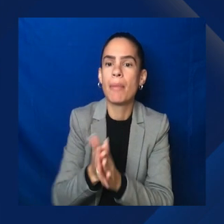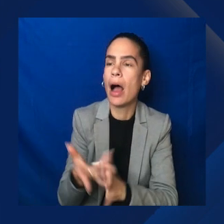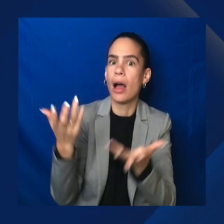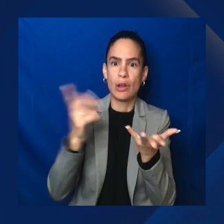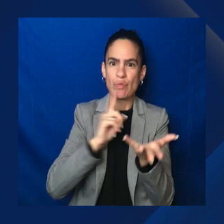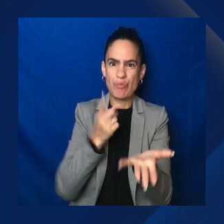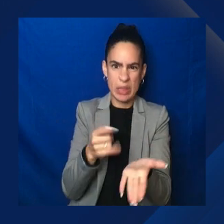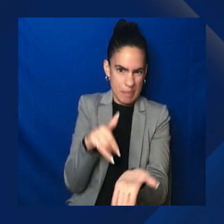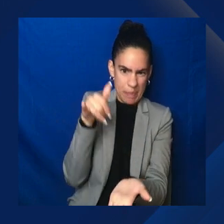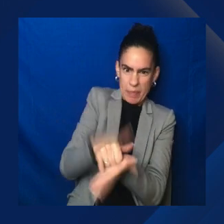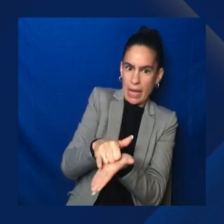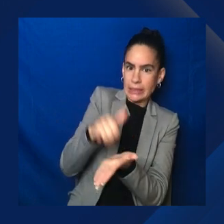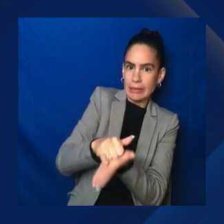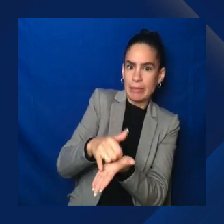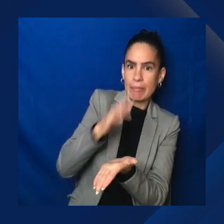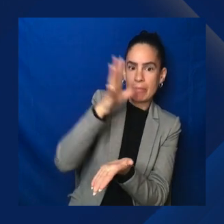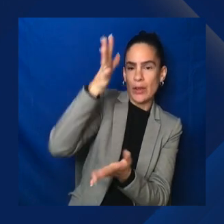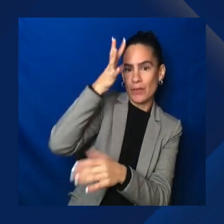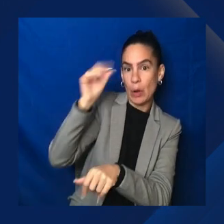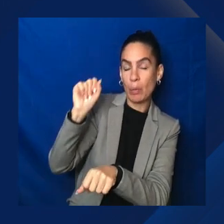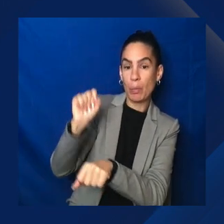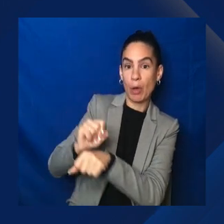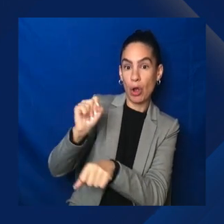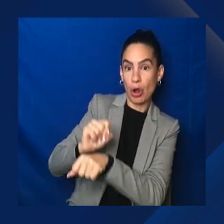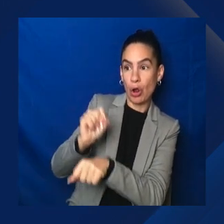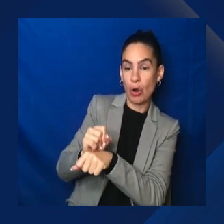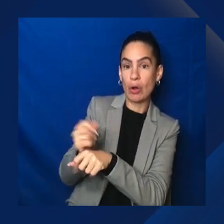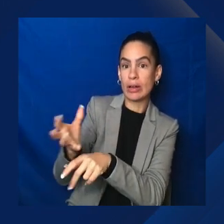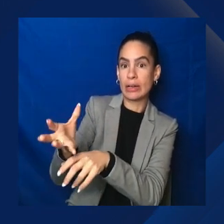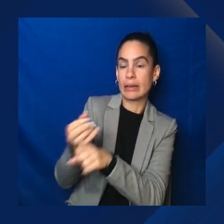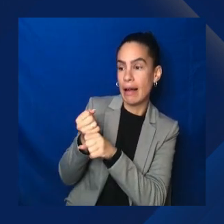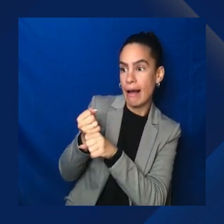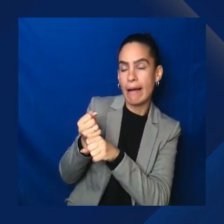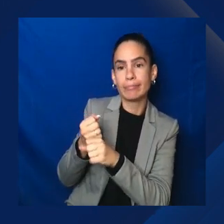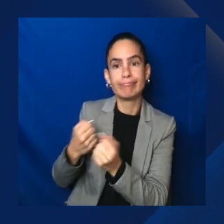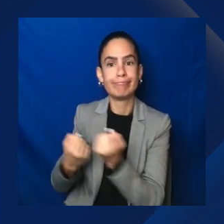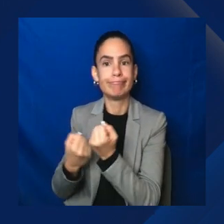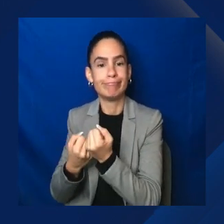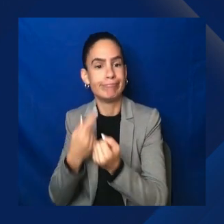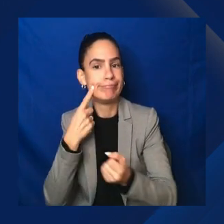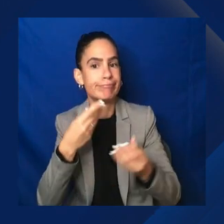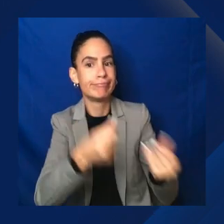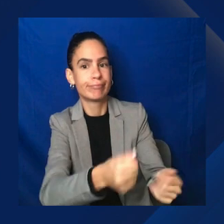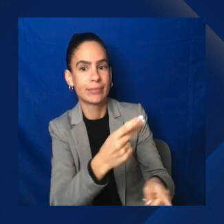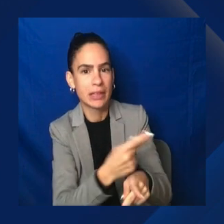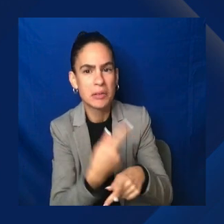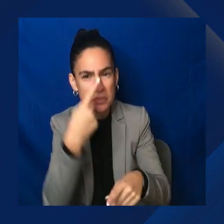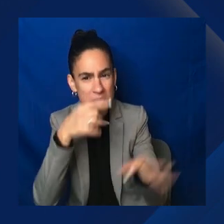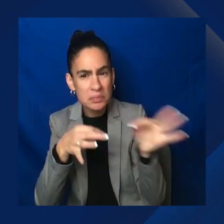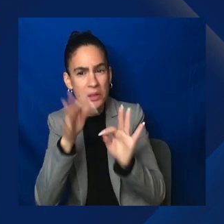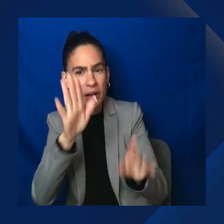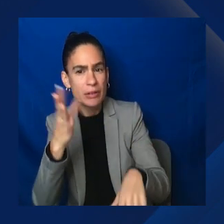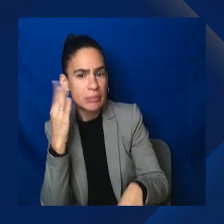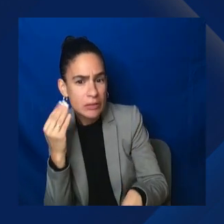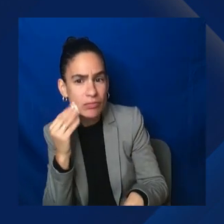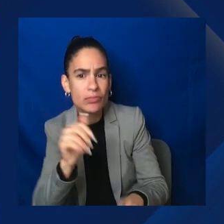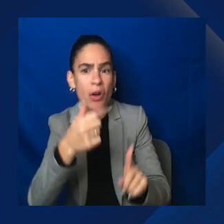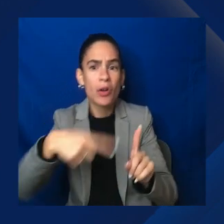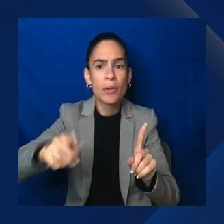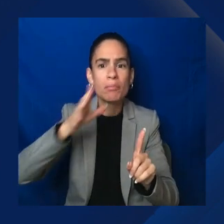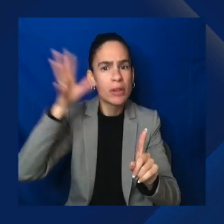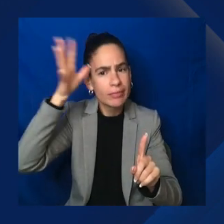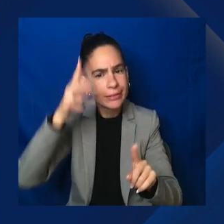of support. Can you talk a little bit about the experience that you've had and the parents you've talked with who need this kind of assistance? Yeah, it's really been